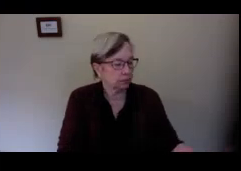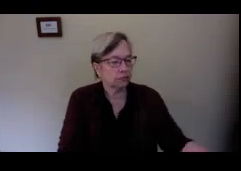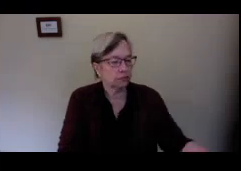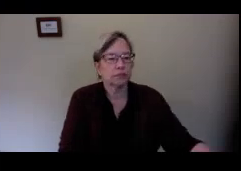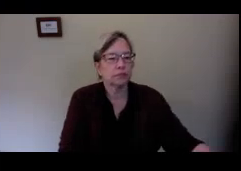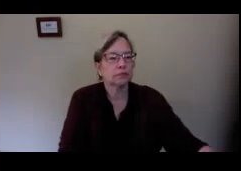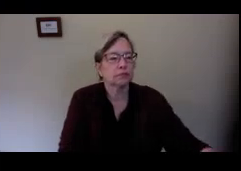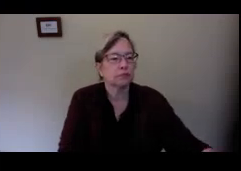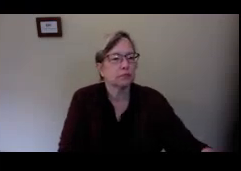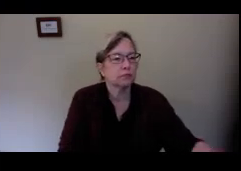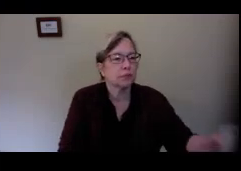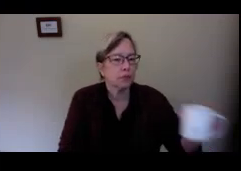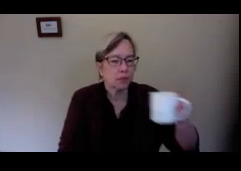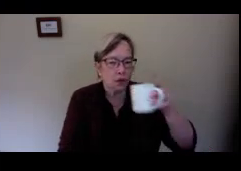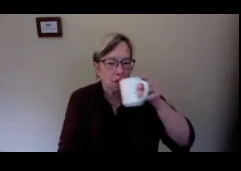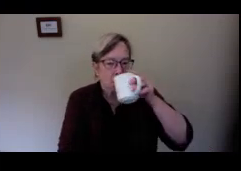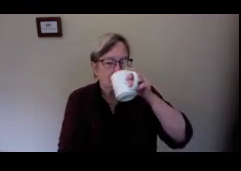Excellent.